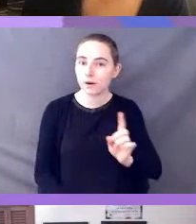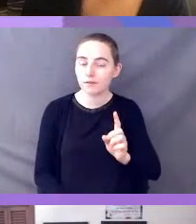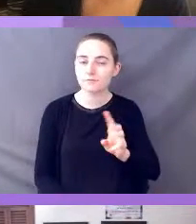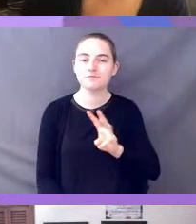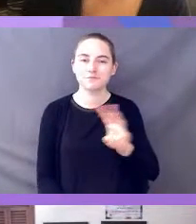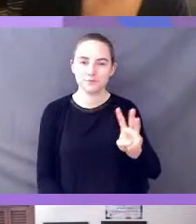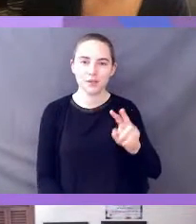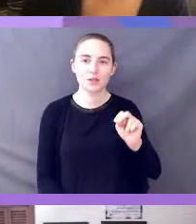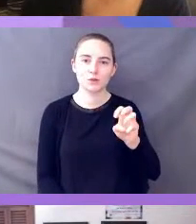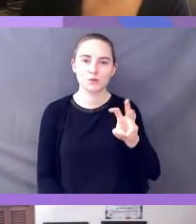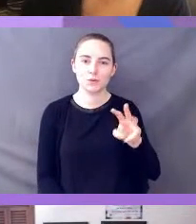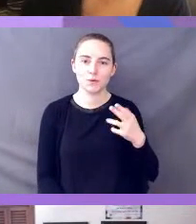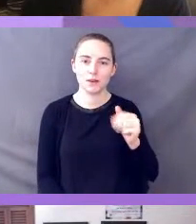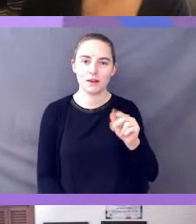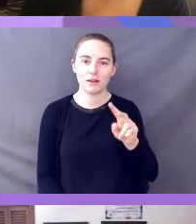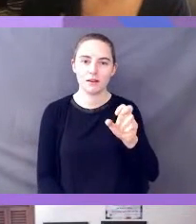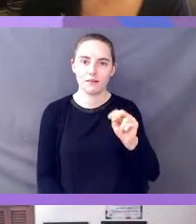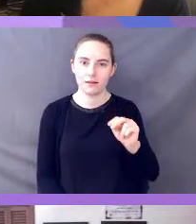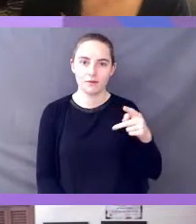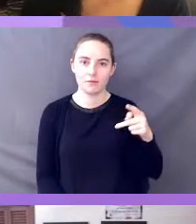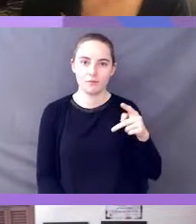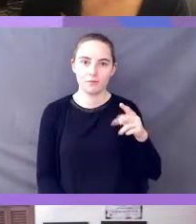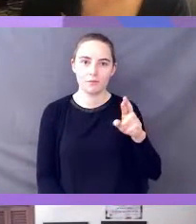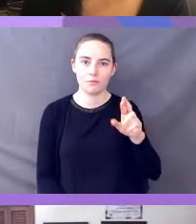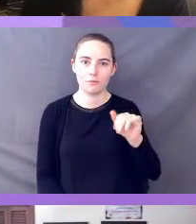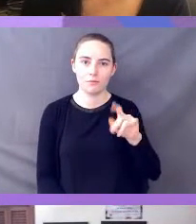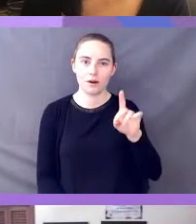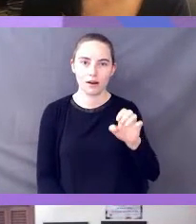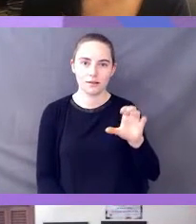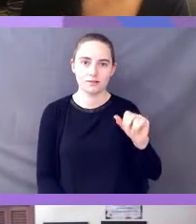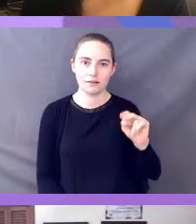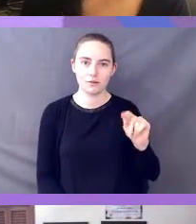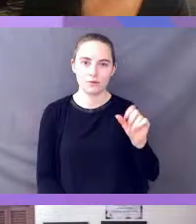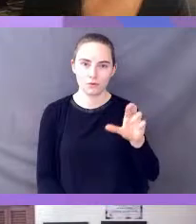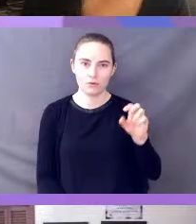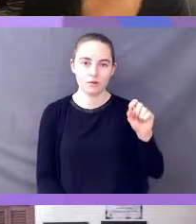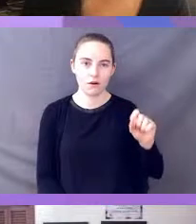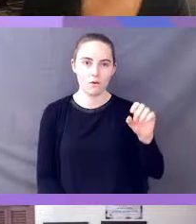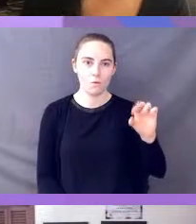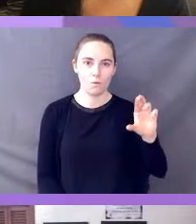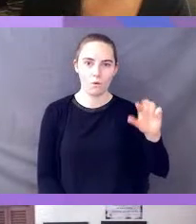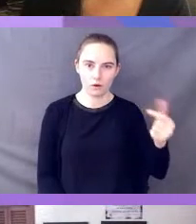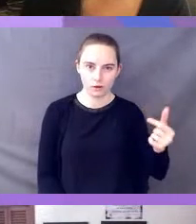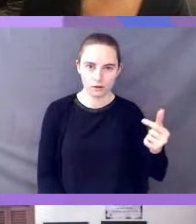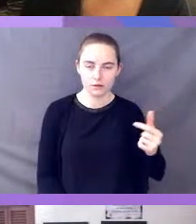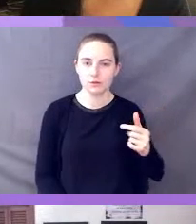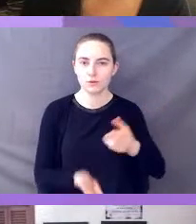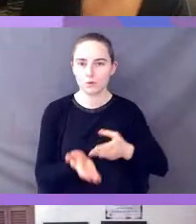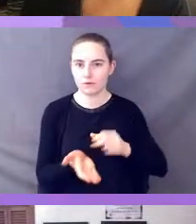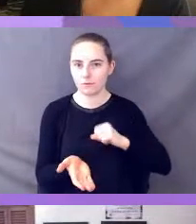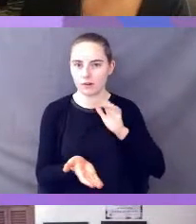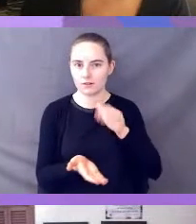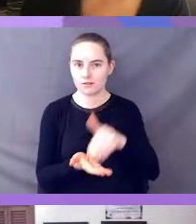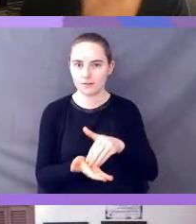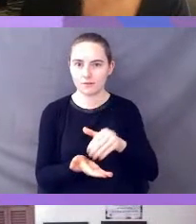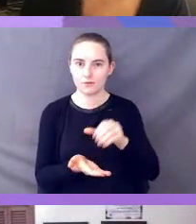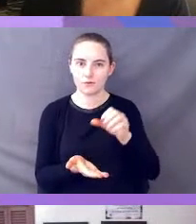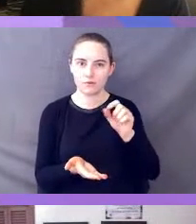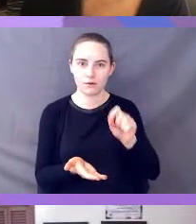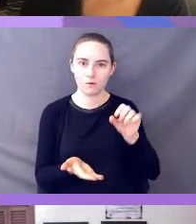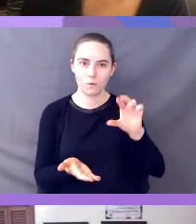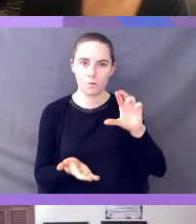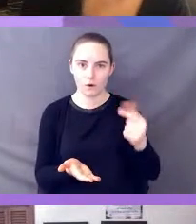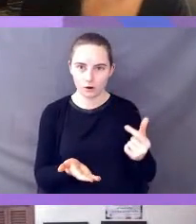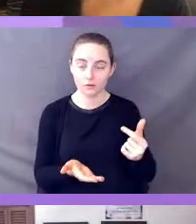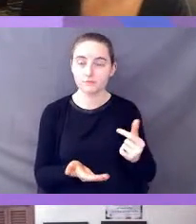newhavenpridecenter.org. Also, make sure you check out all of our social media, Facebook, Twitter, Instagram, and YouTube. You